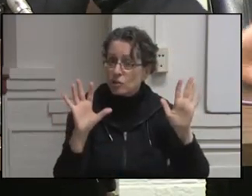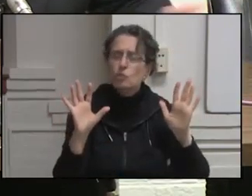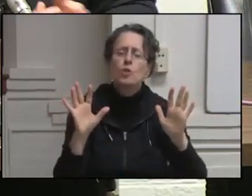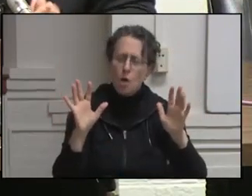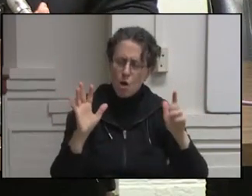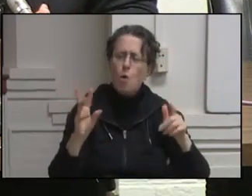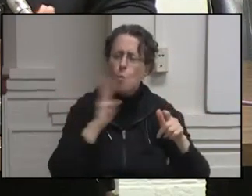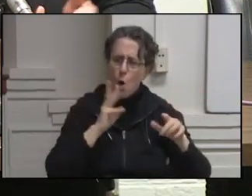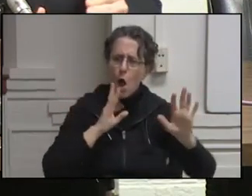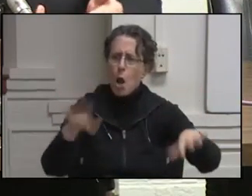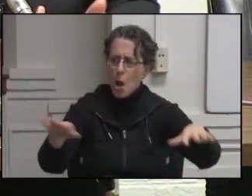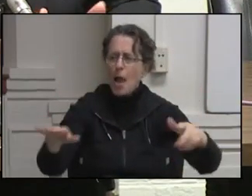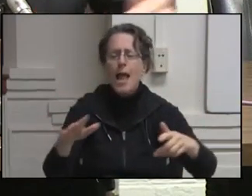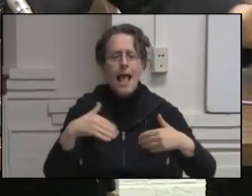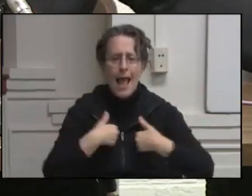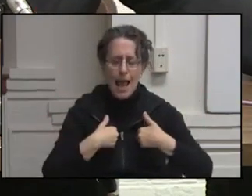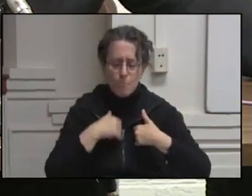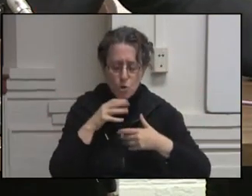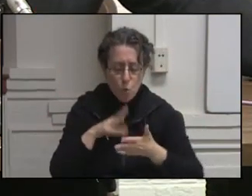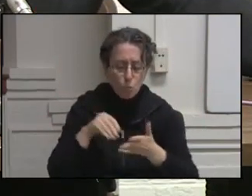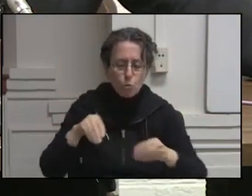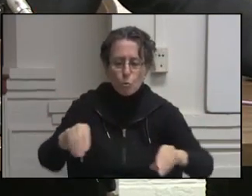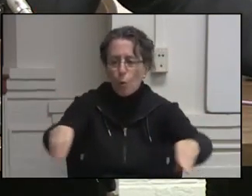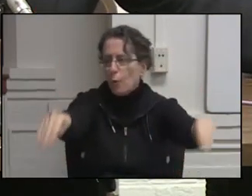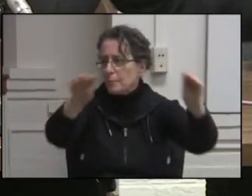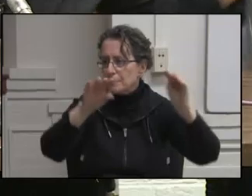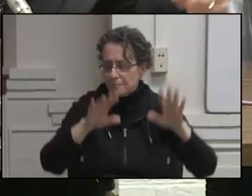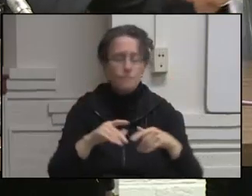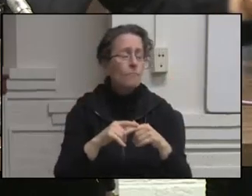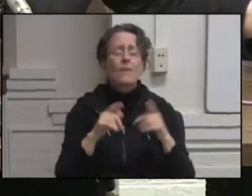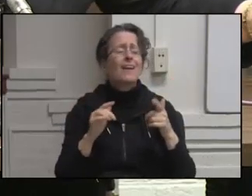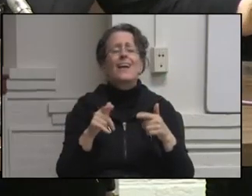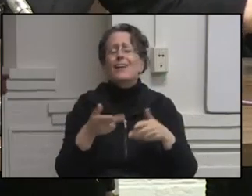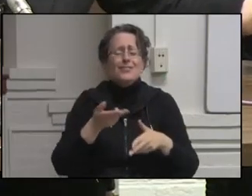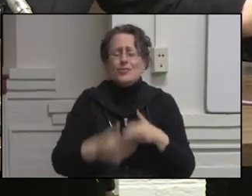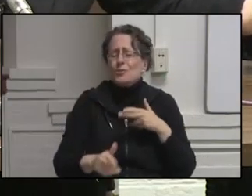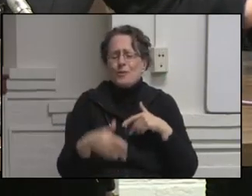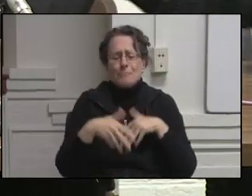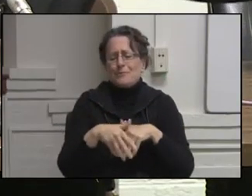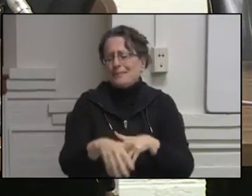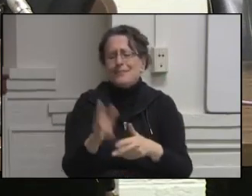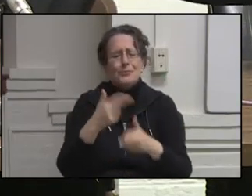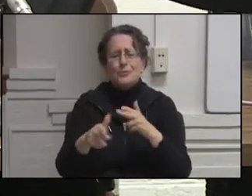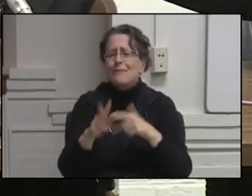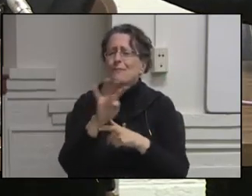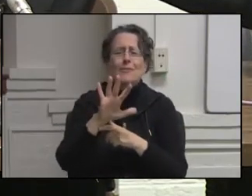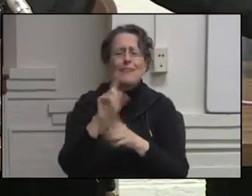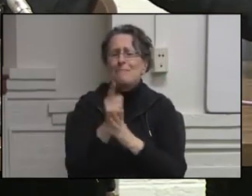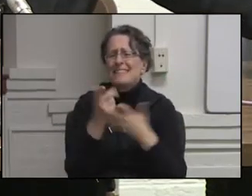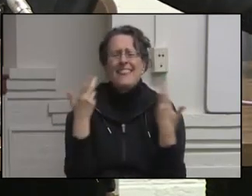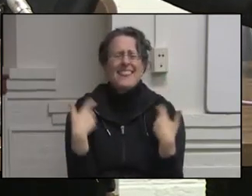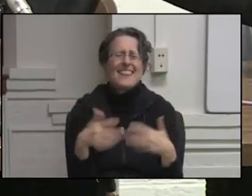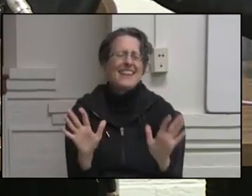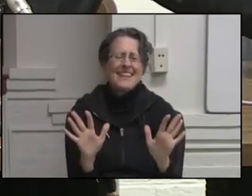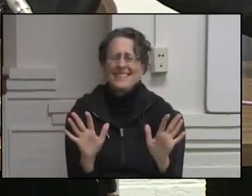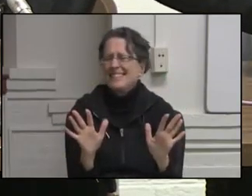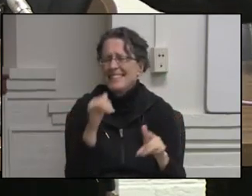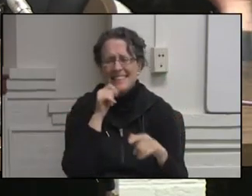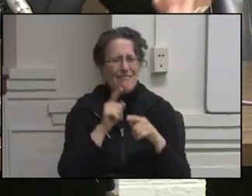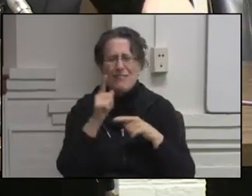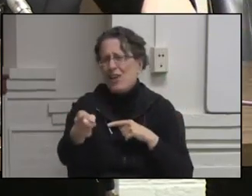route from start to finish, and that's waiting. It's 45 minutes. I don't even know how far